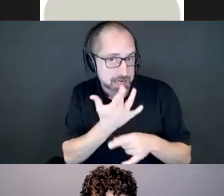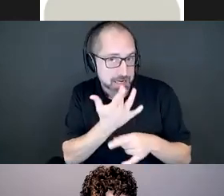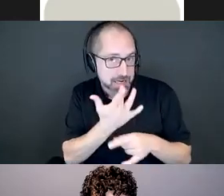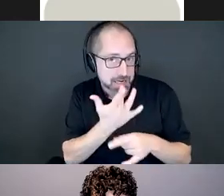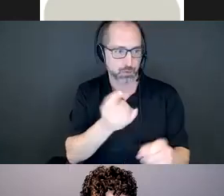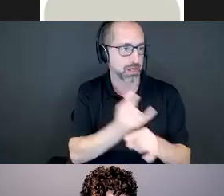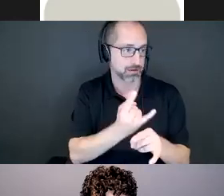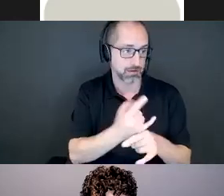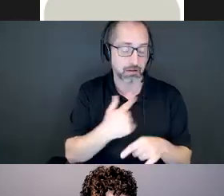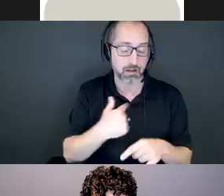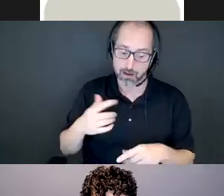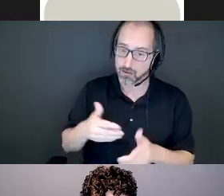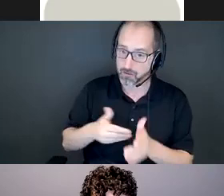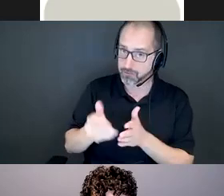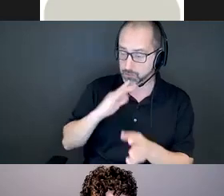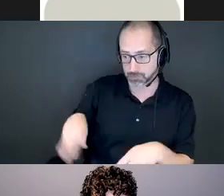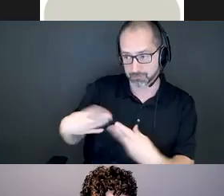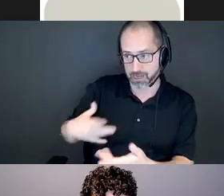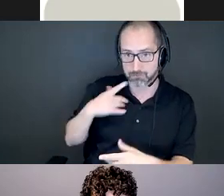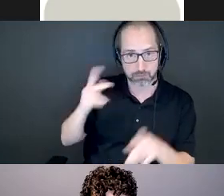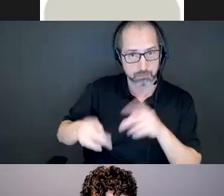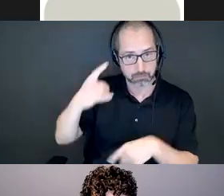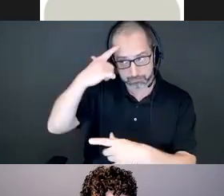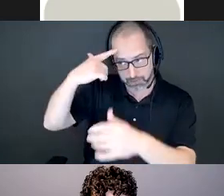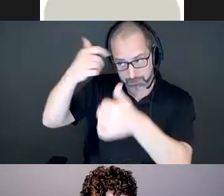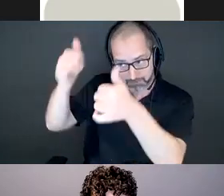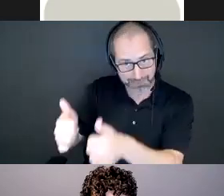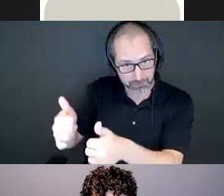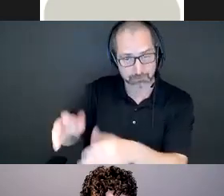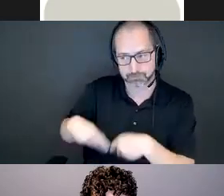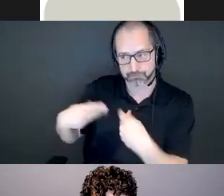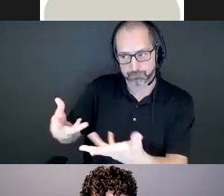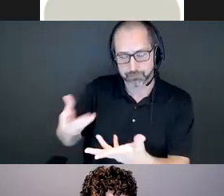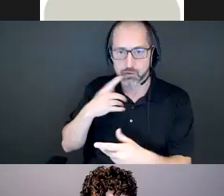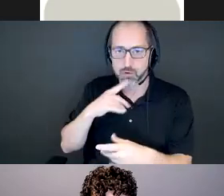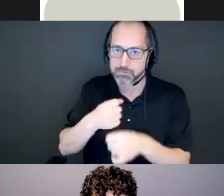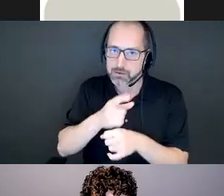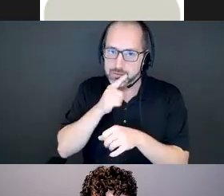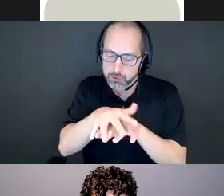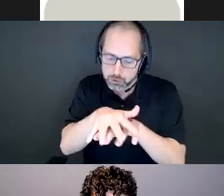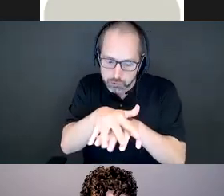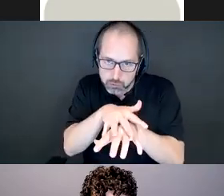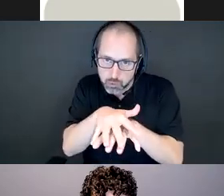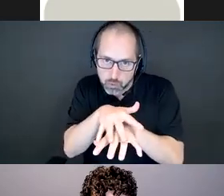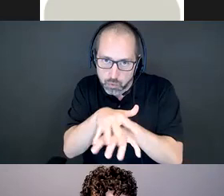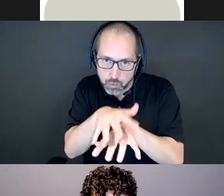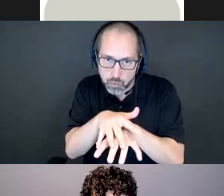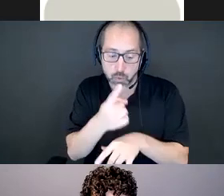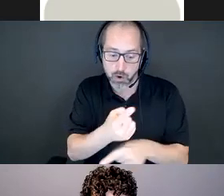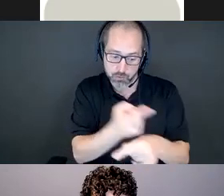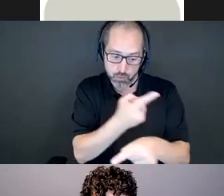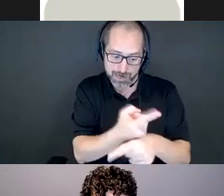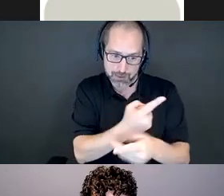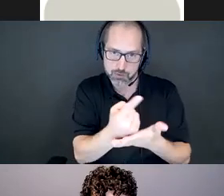dementia, and you want to make sure it is a slow taper. So switching out one standard drink a week